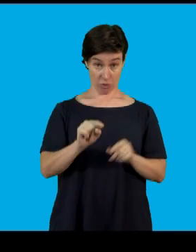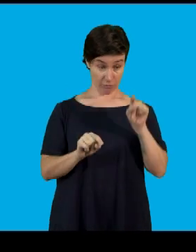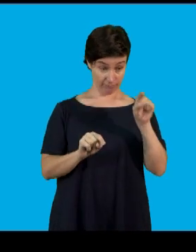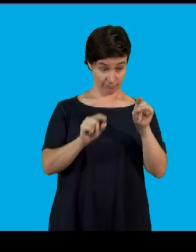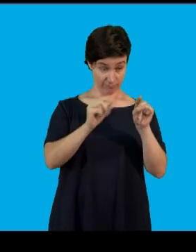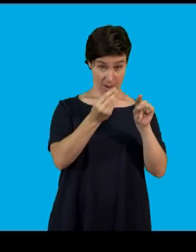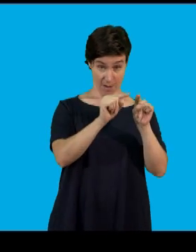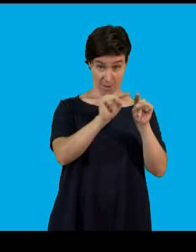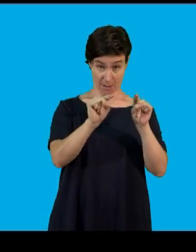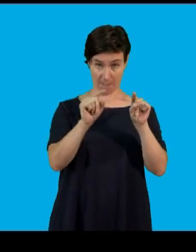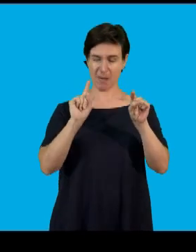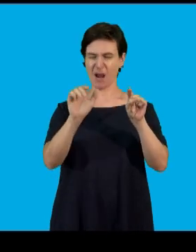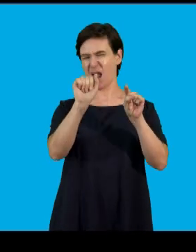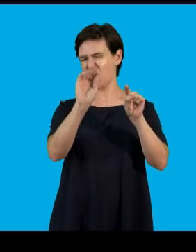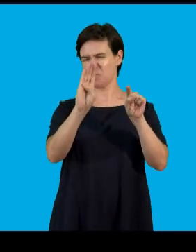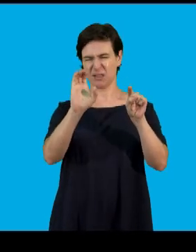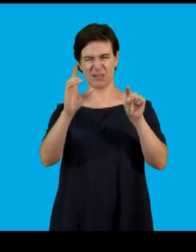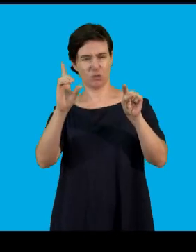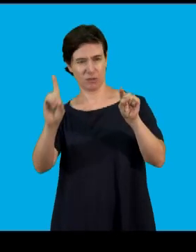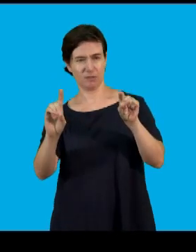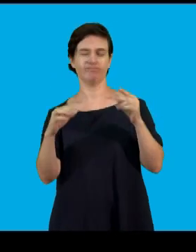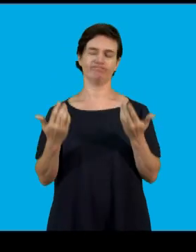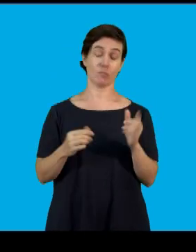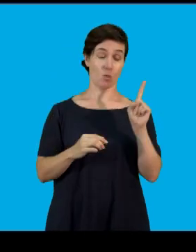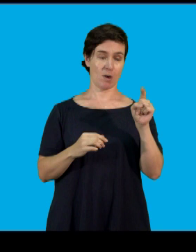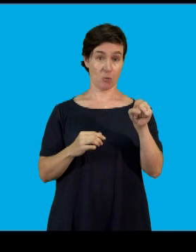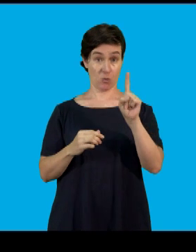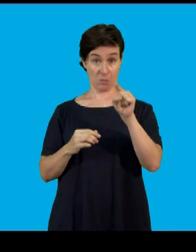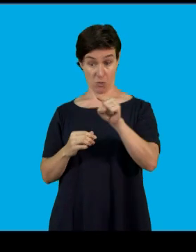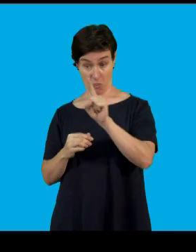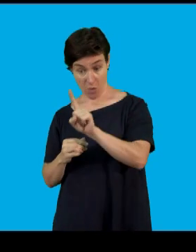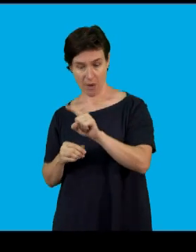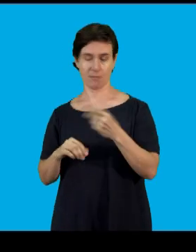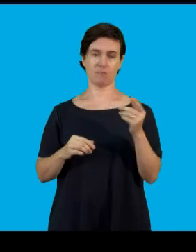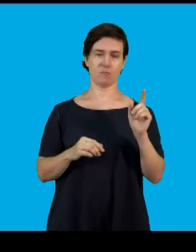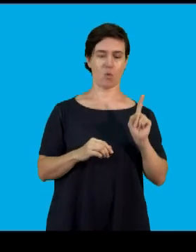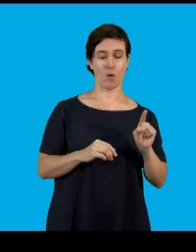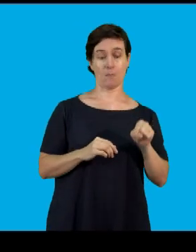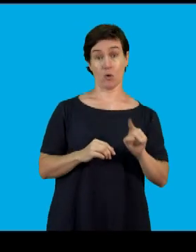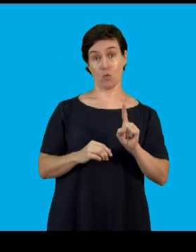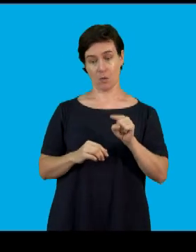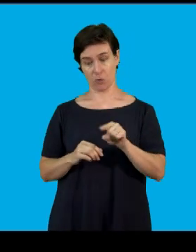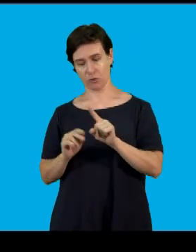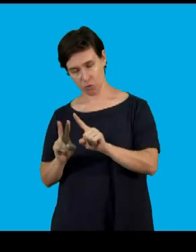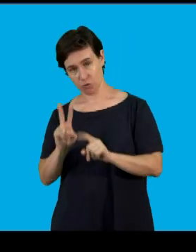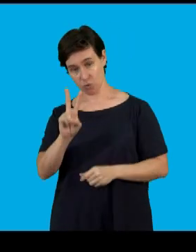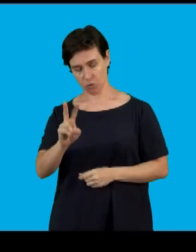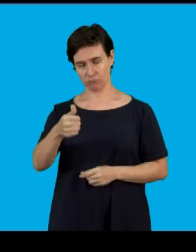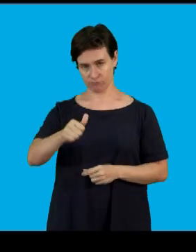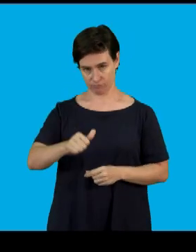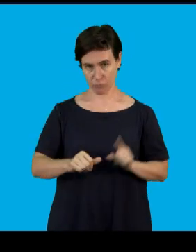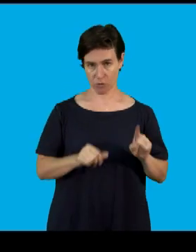question number. Next to the question numbers 1.1.1 up to 1.1.5 in the answer book,